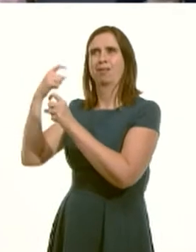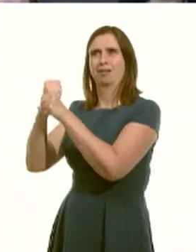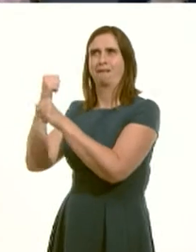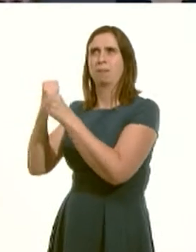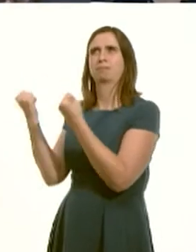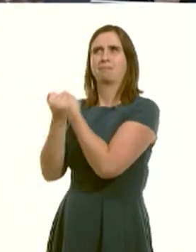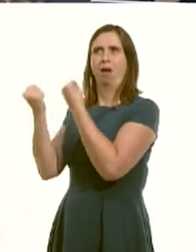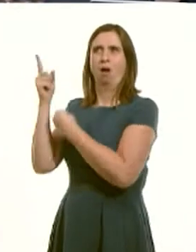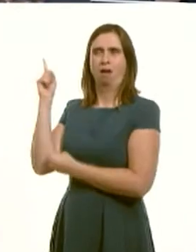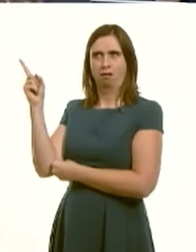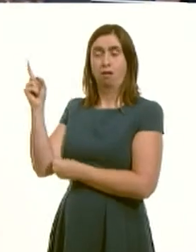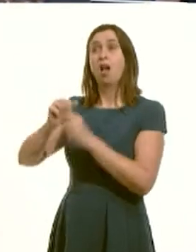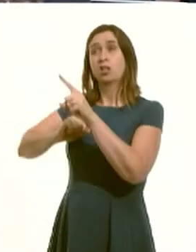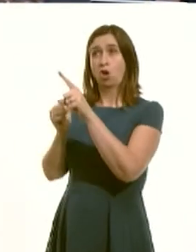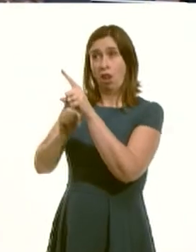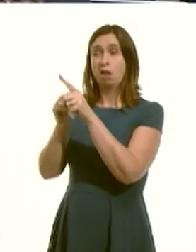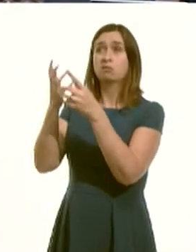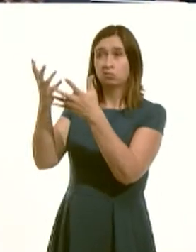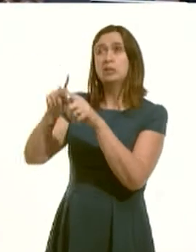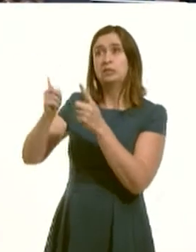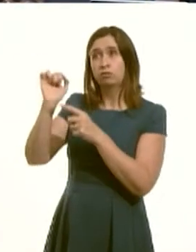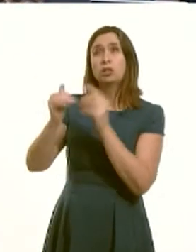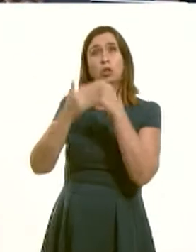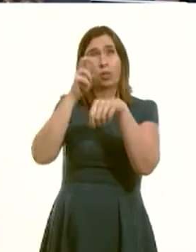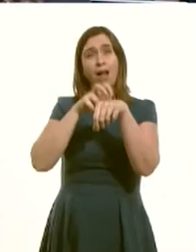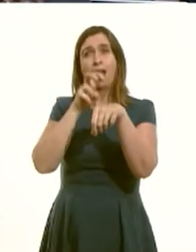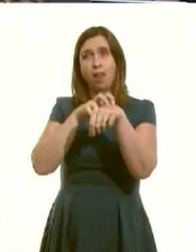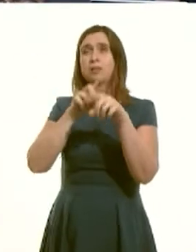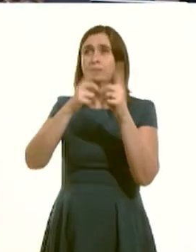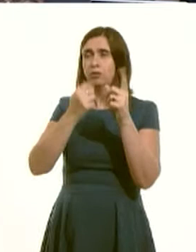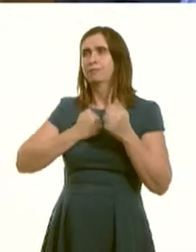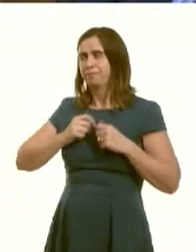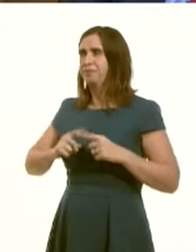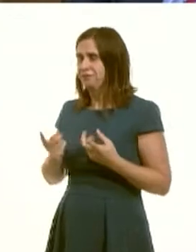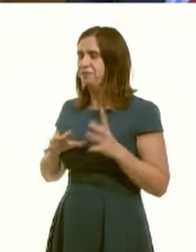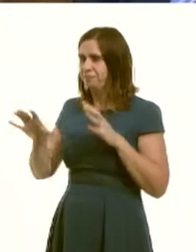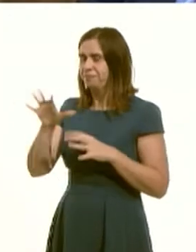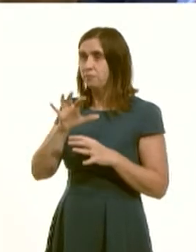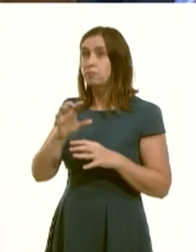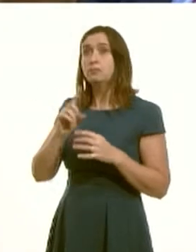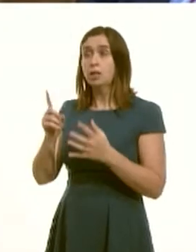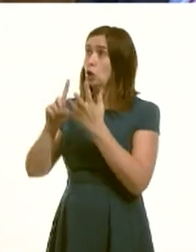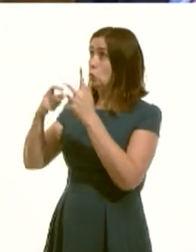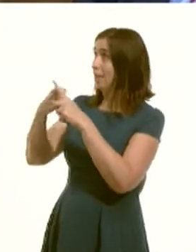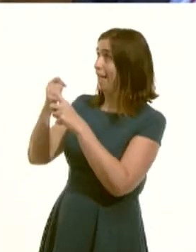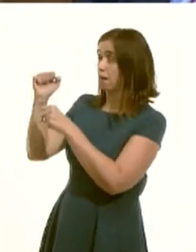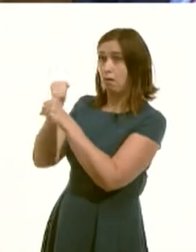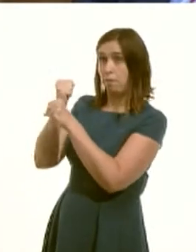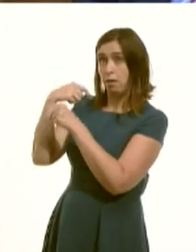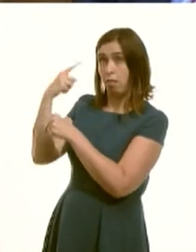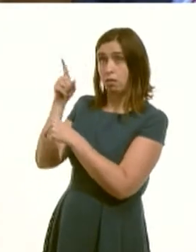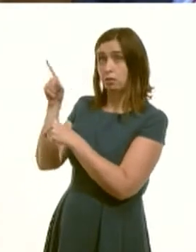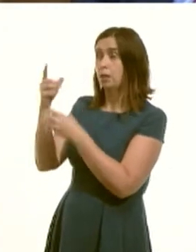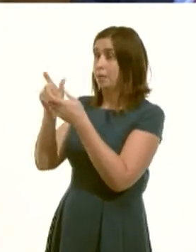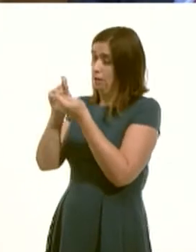stronger powers, unlike, of course, in Scotland, where it is different, and Northern Ireland, in this area. Can we say we welcome the UK government's proposed amendments in the